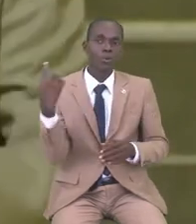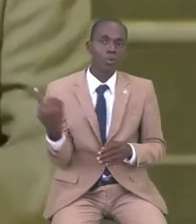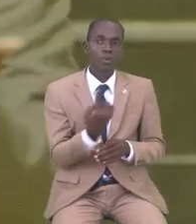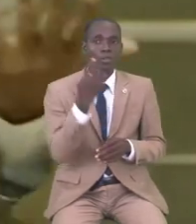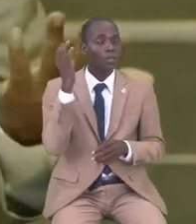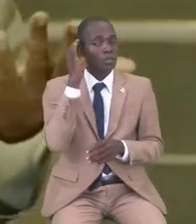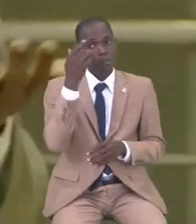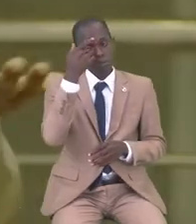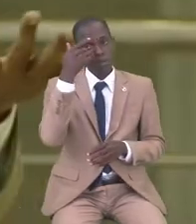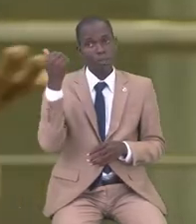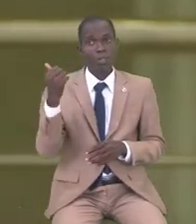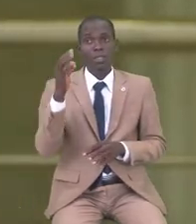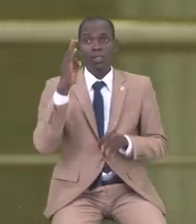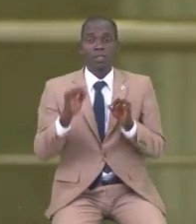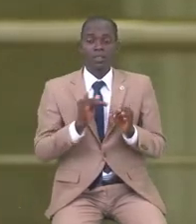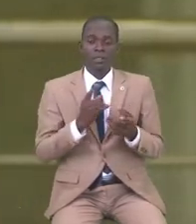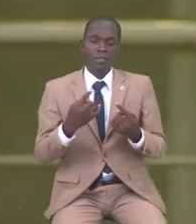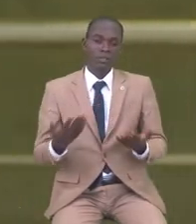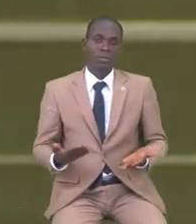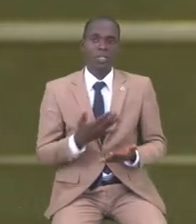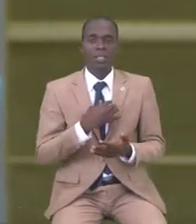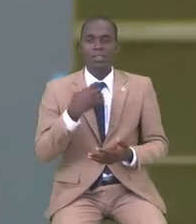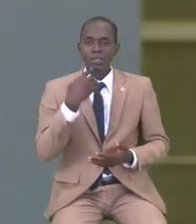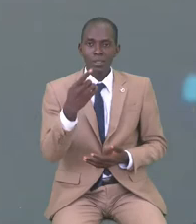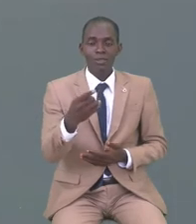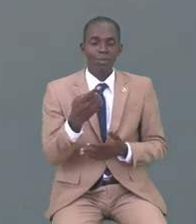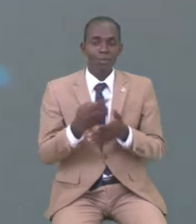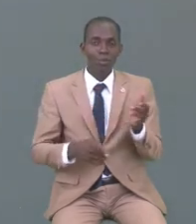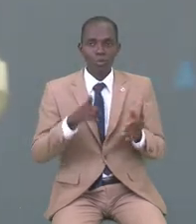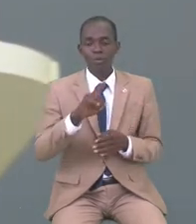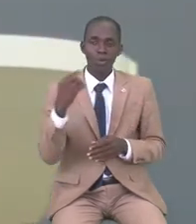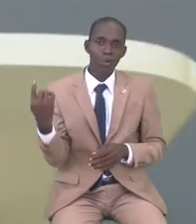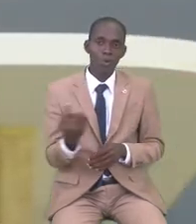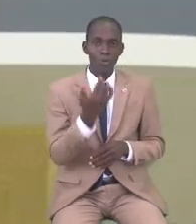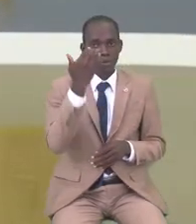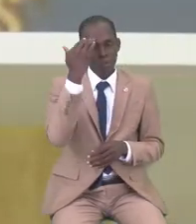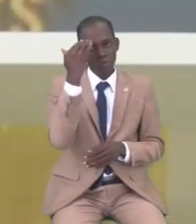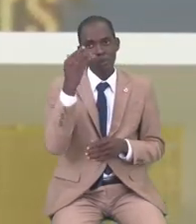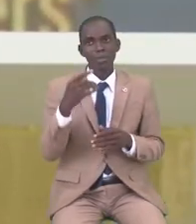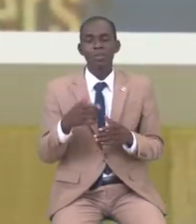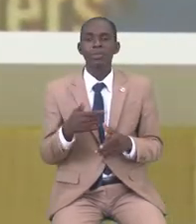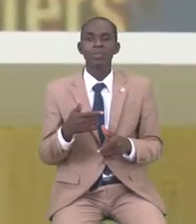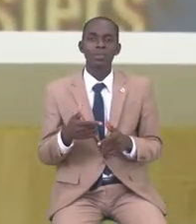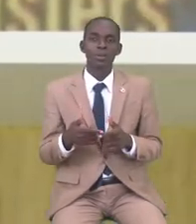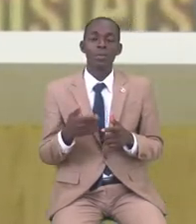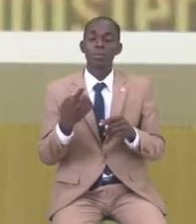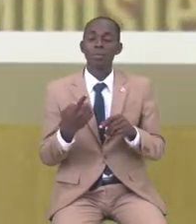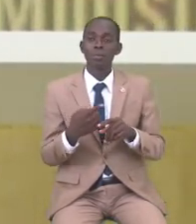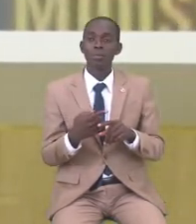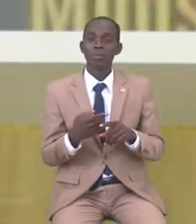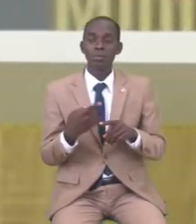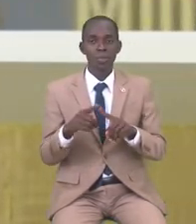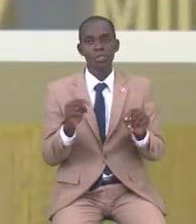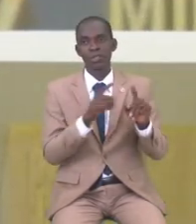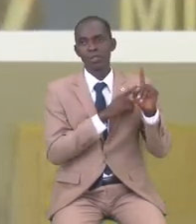Because if I came here and I told you what you always knew, there'll be no point. But the Lord is